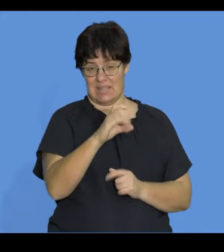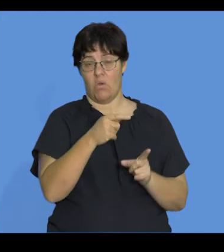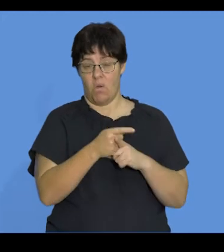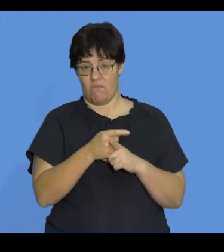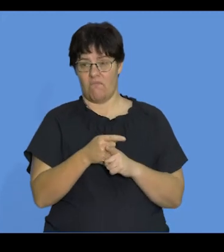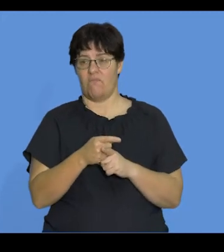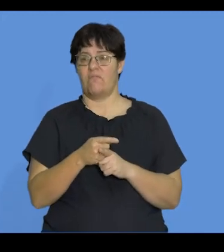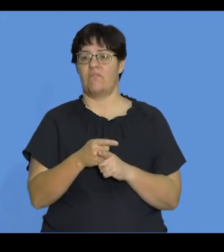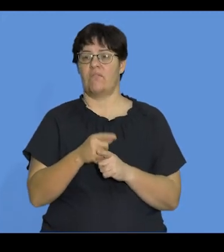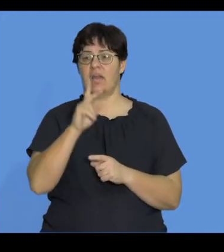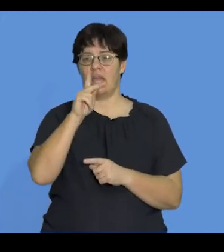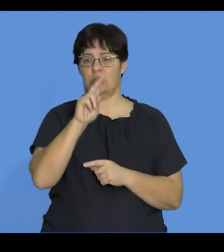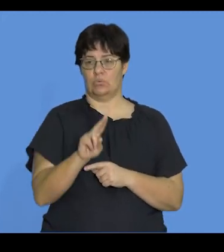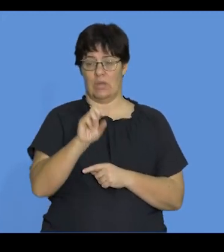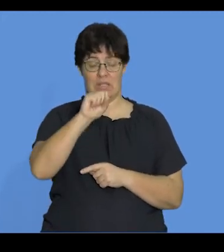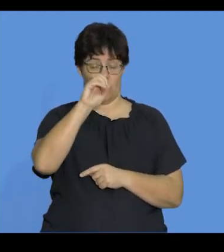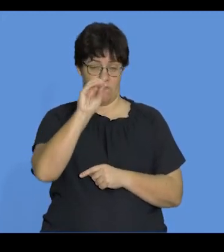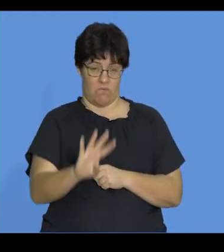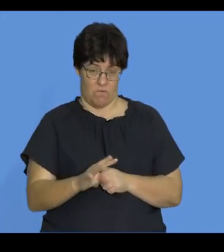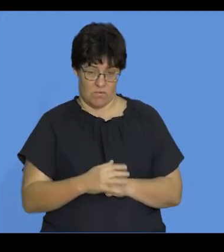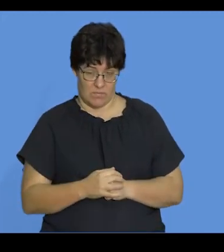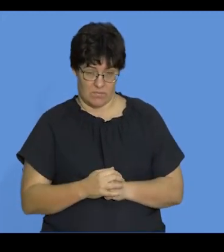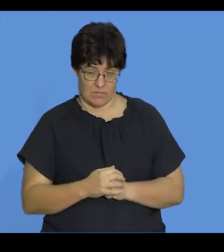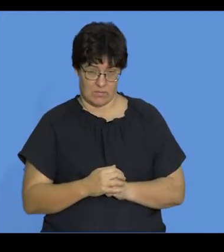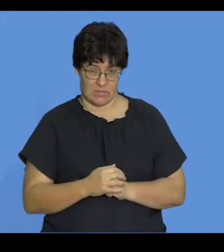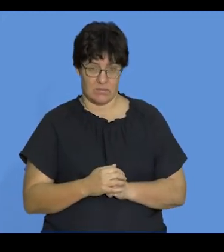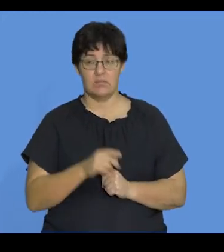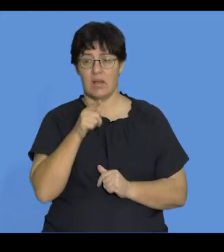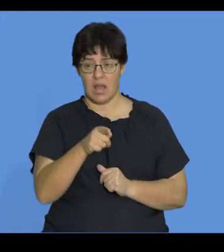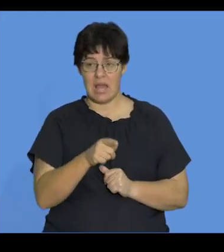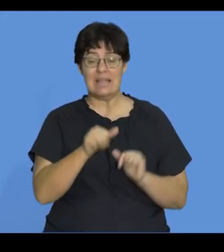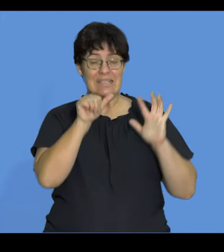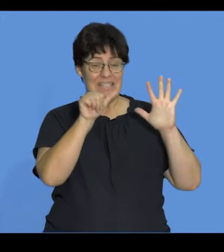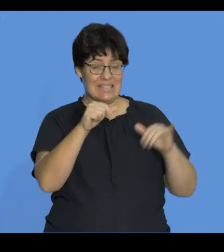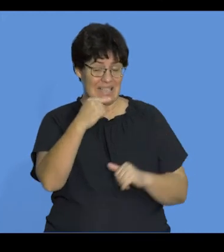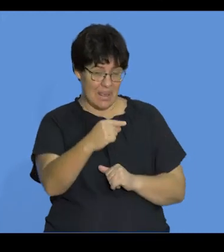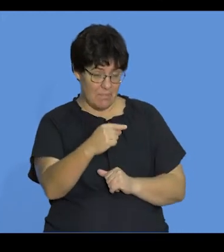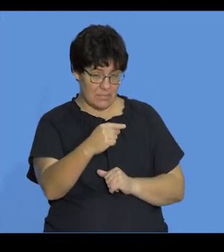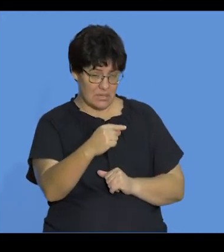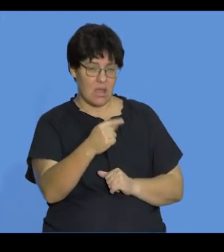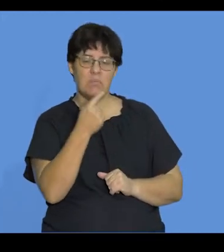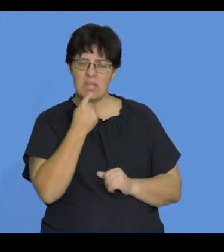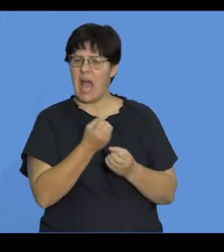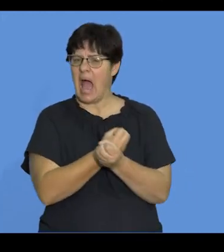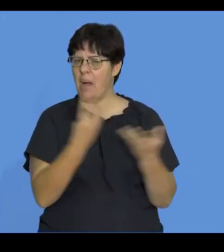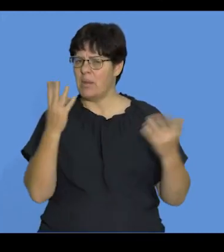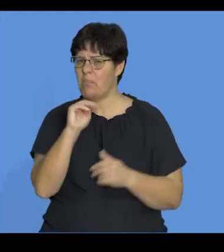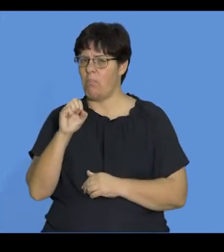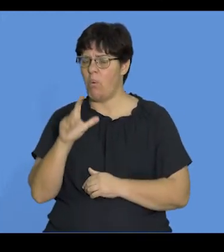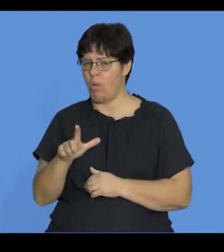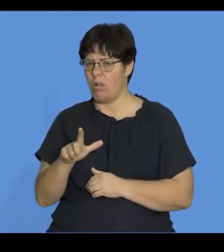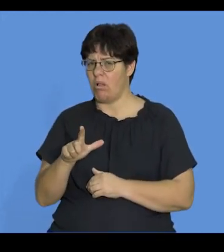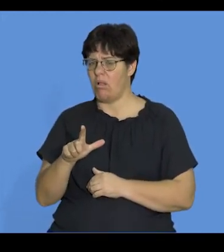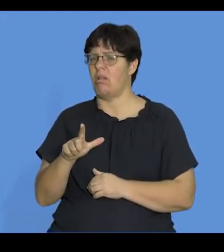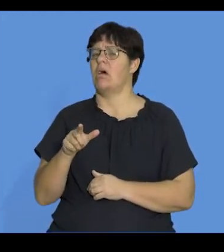potassium sulfate first. Right. So, as far as the concentration in 6 grams, we would ask ourselves how many moles of